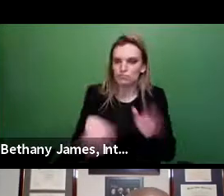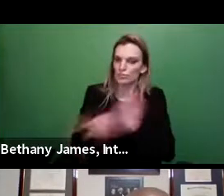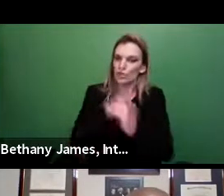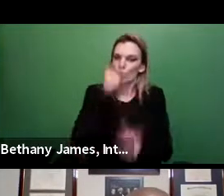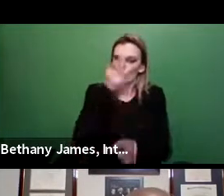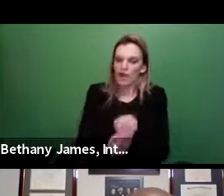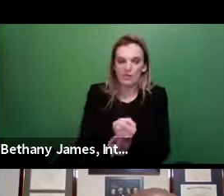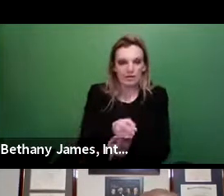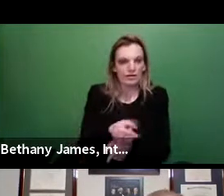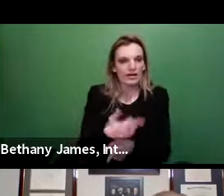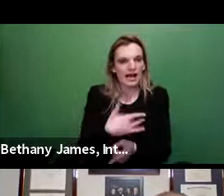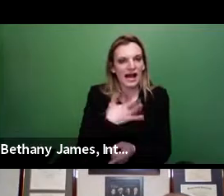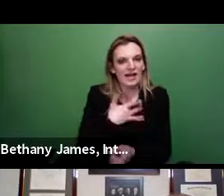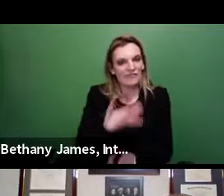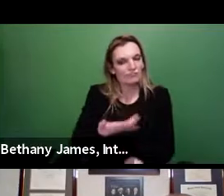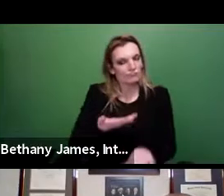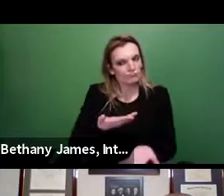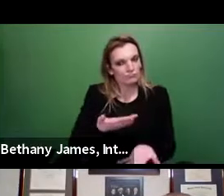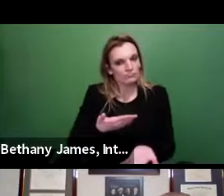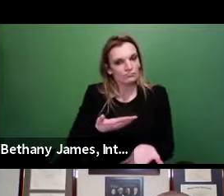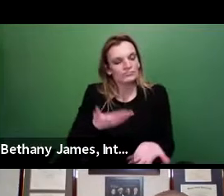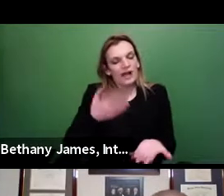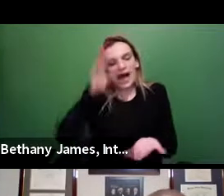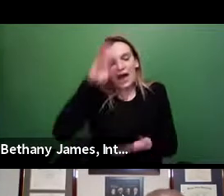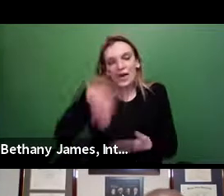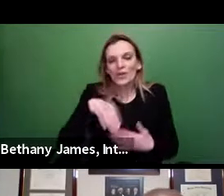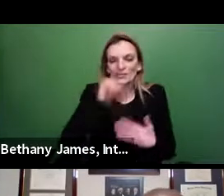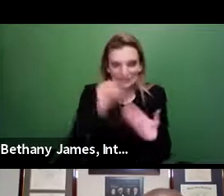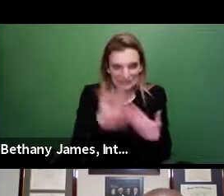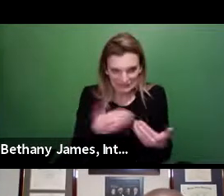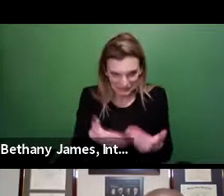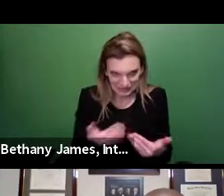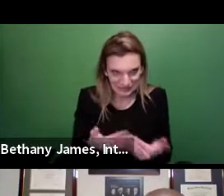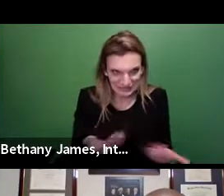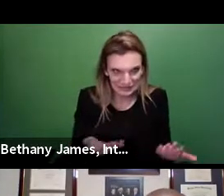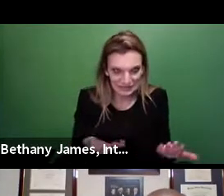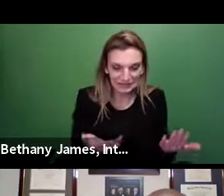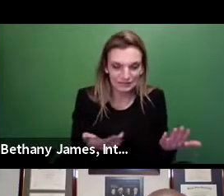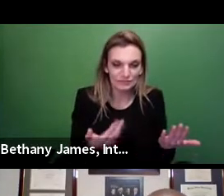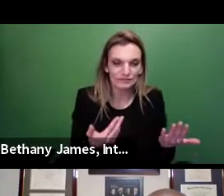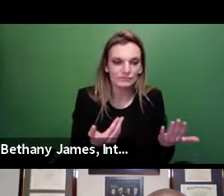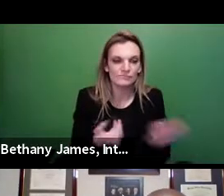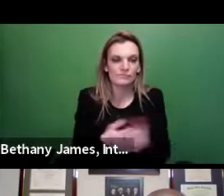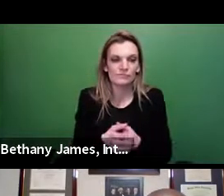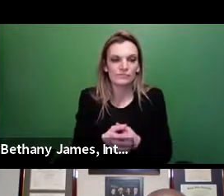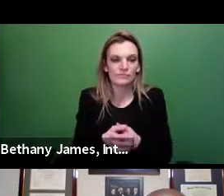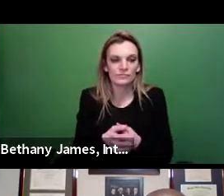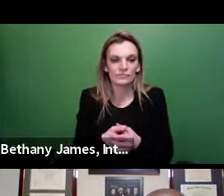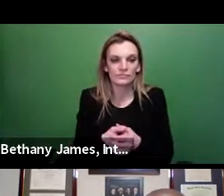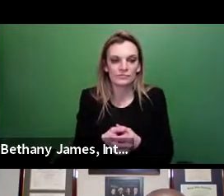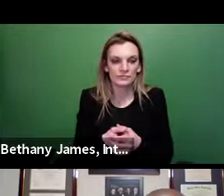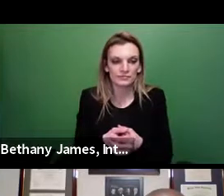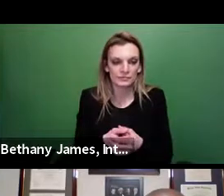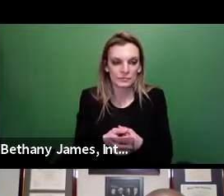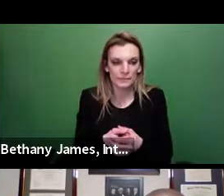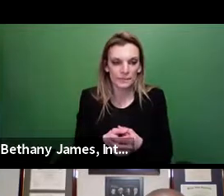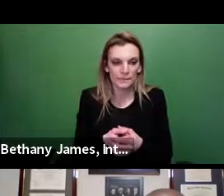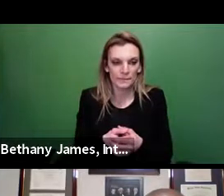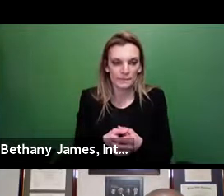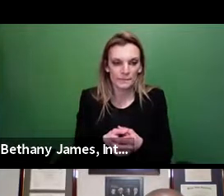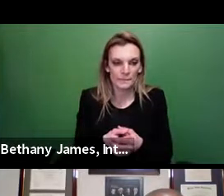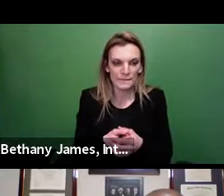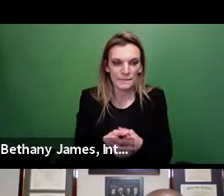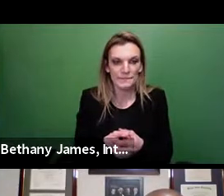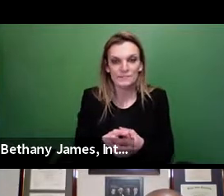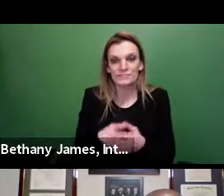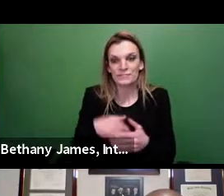parts, and I think Commissioner Clayton and Chair Clayton was going through the process of getting a new